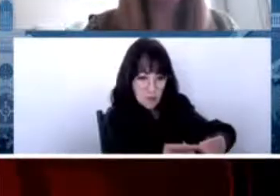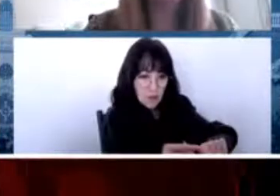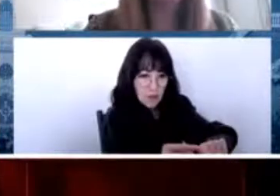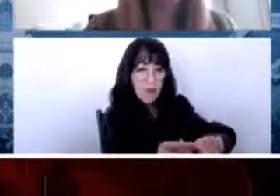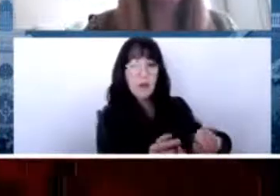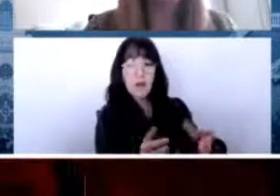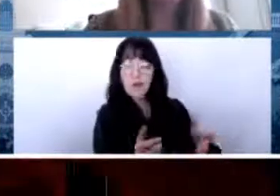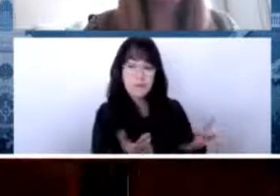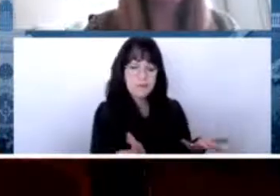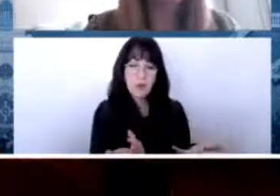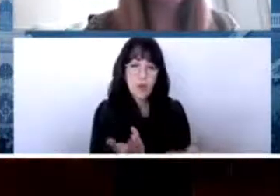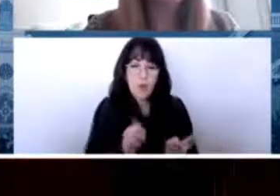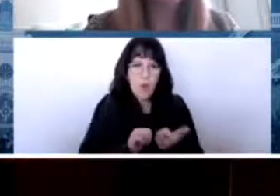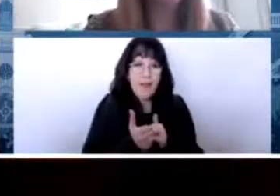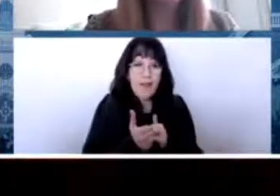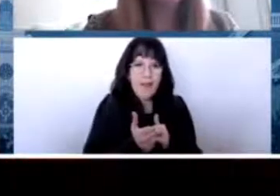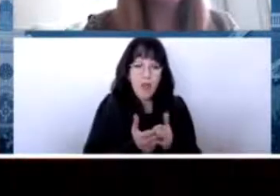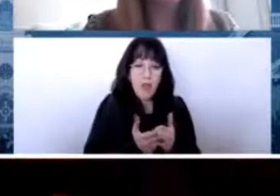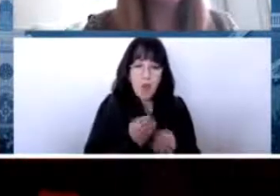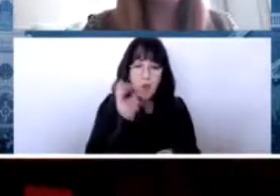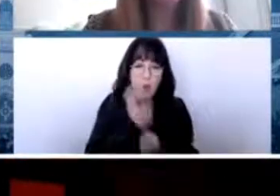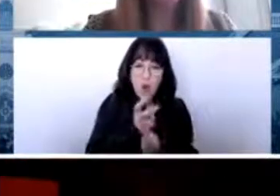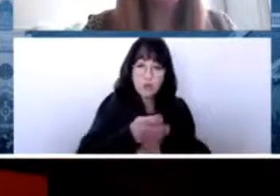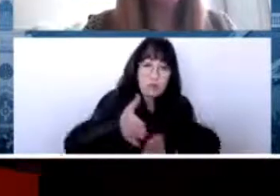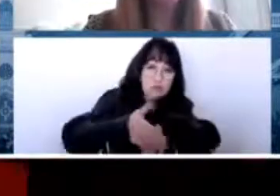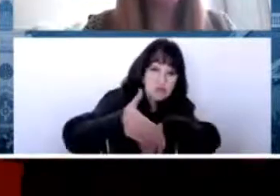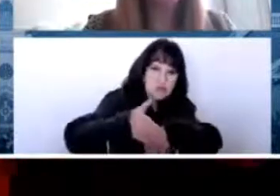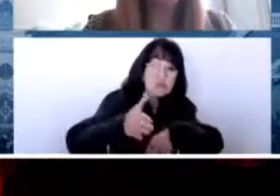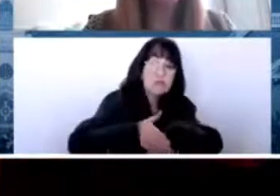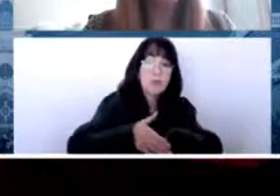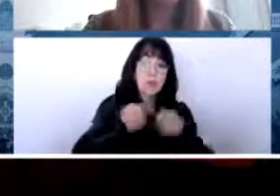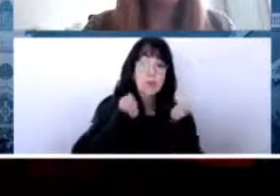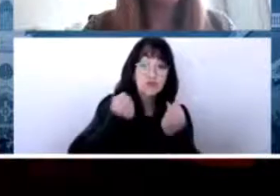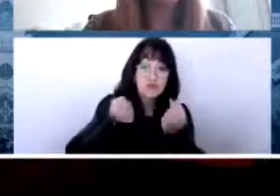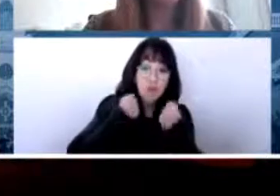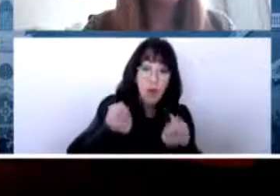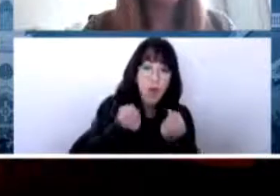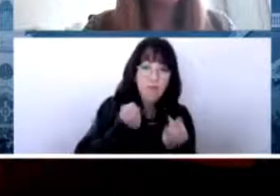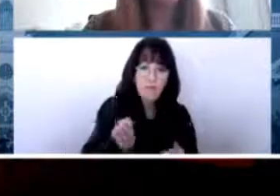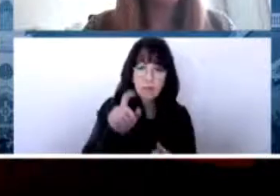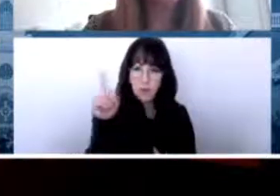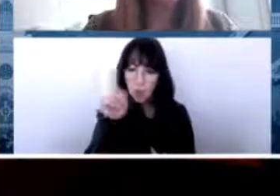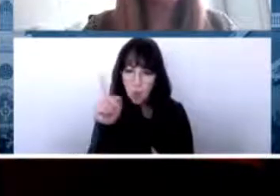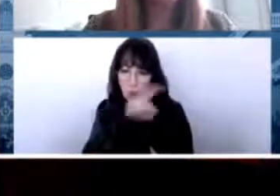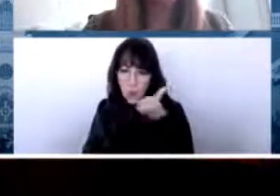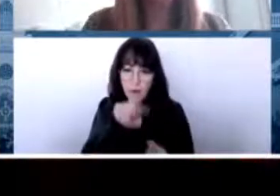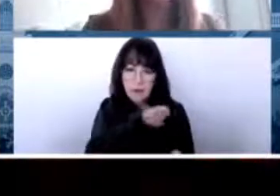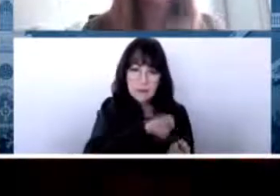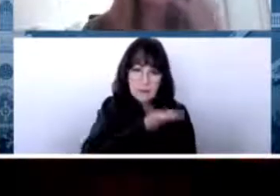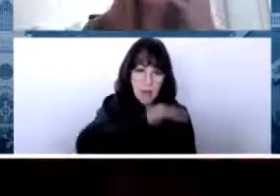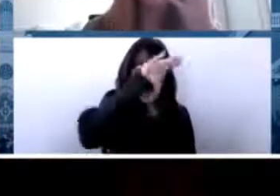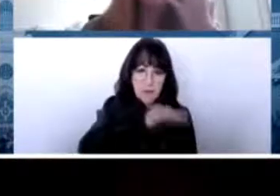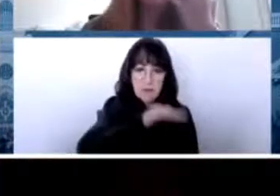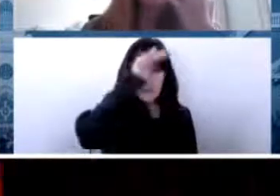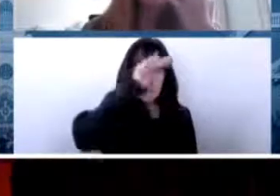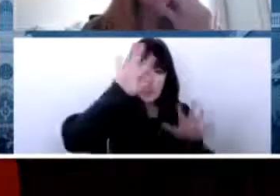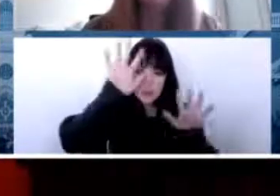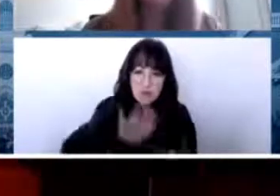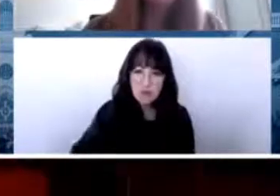restrictions or driving restrictions based on type of employer, use, etc. So we have a 3-waiver system. One's with